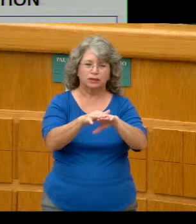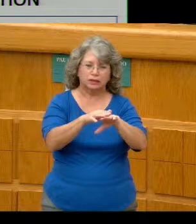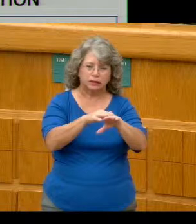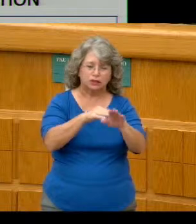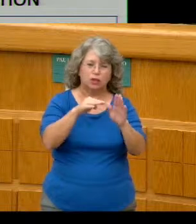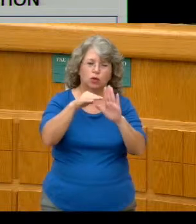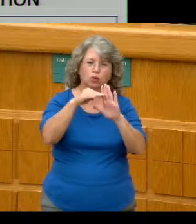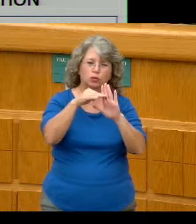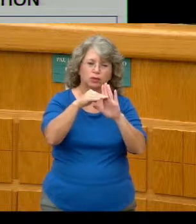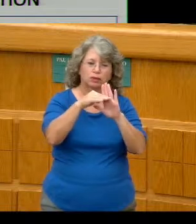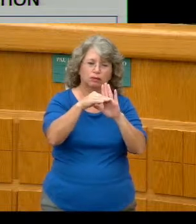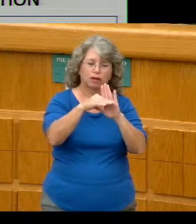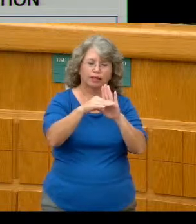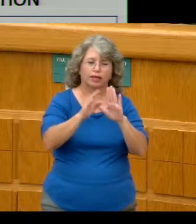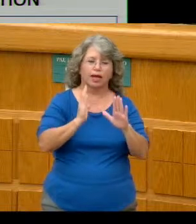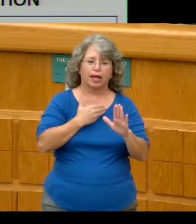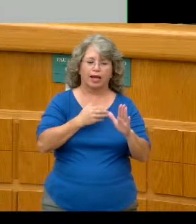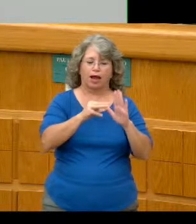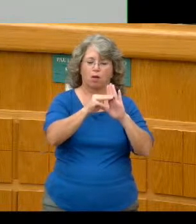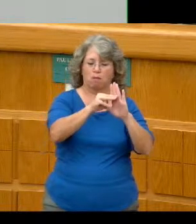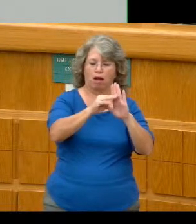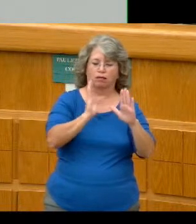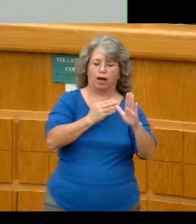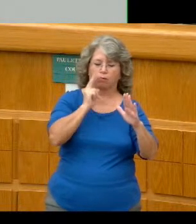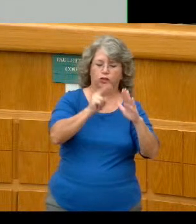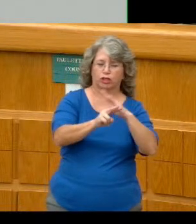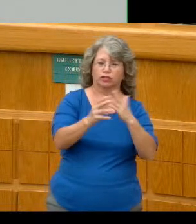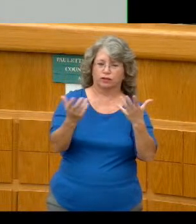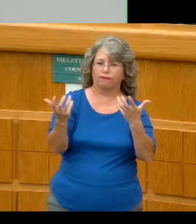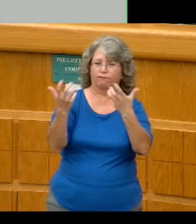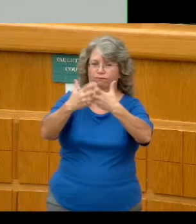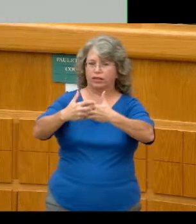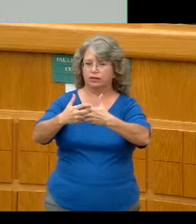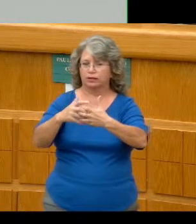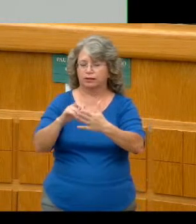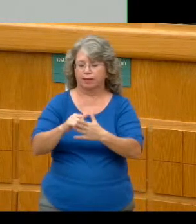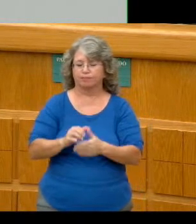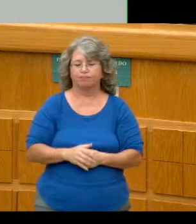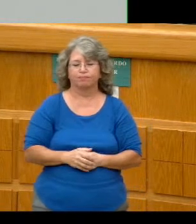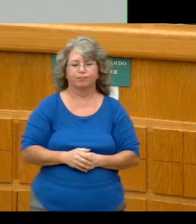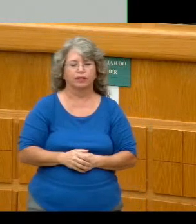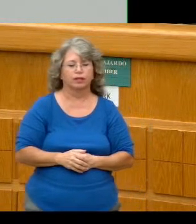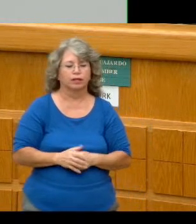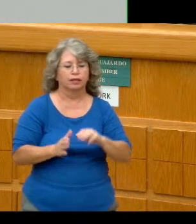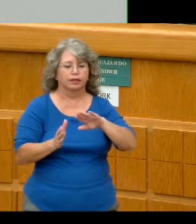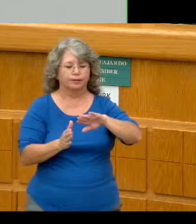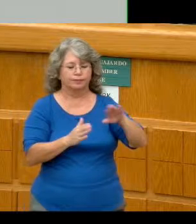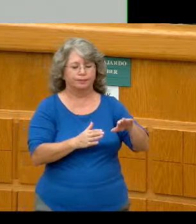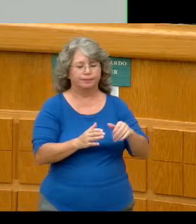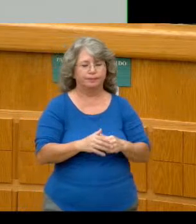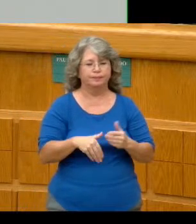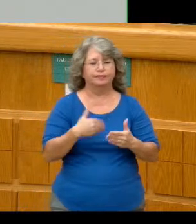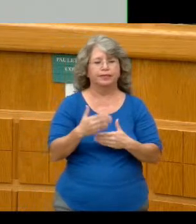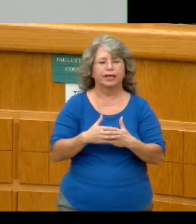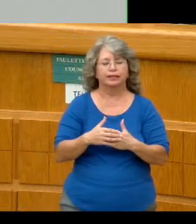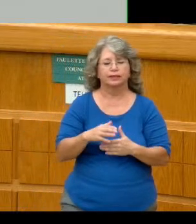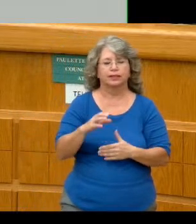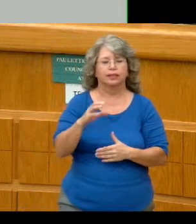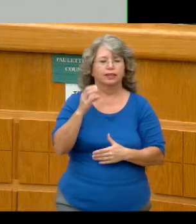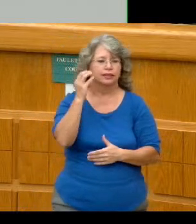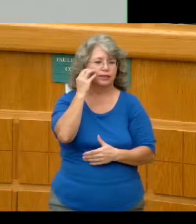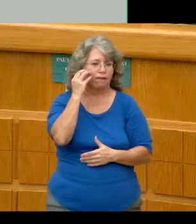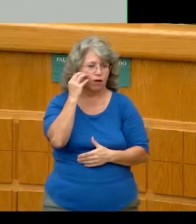and the model is fitting that data pretty well. Moving on to cell phones. The reason why we talk about the cell phone data